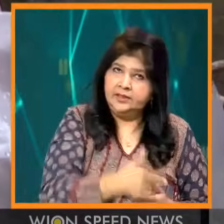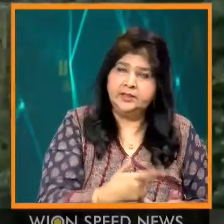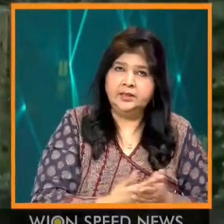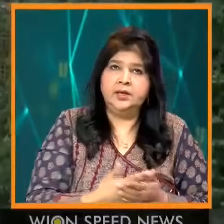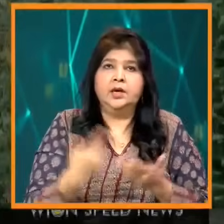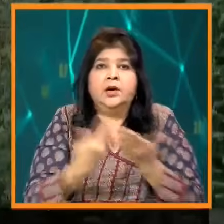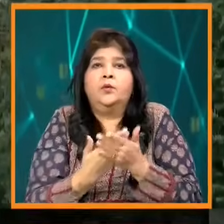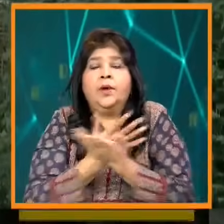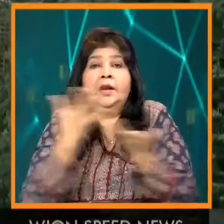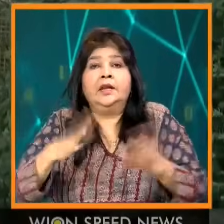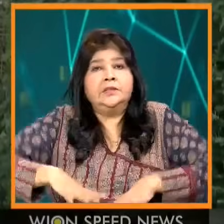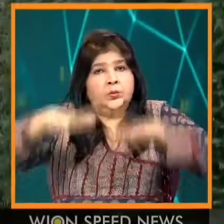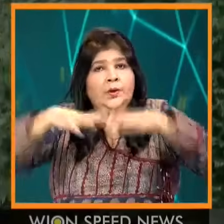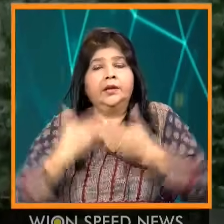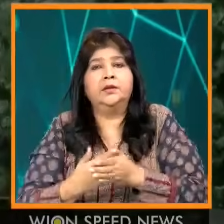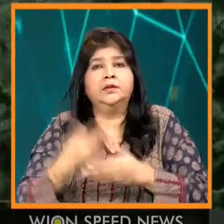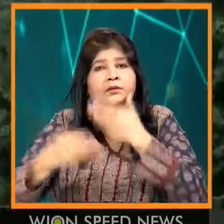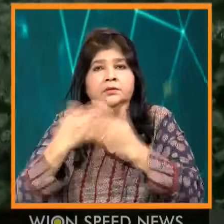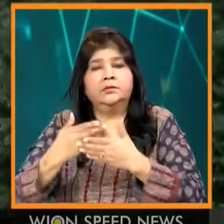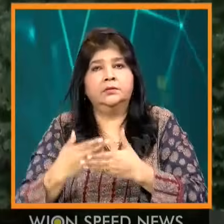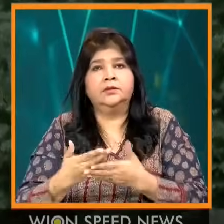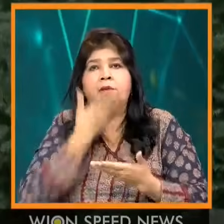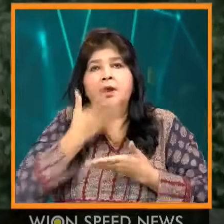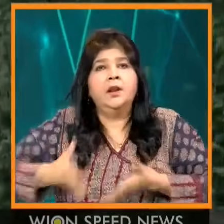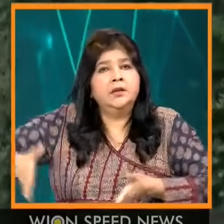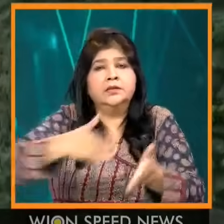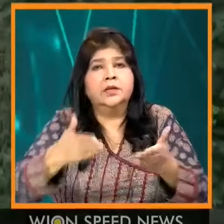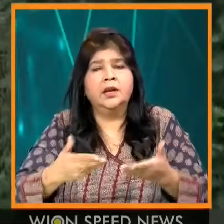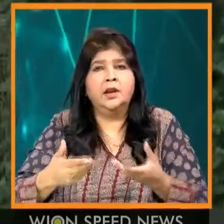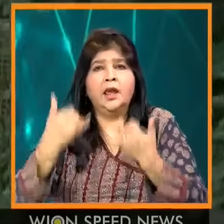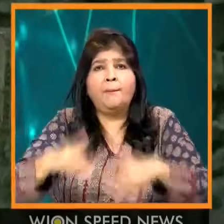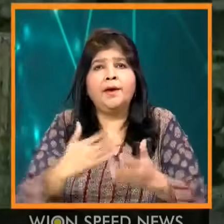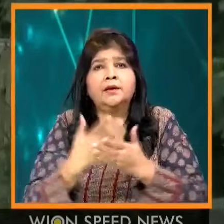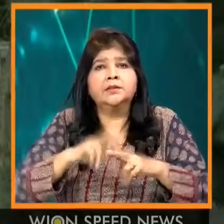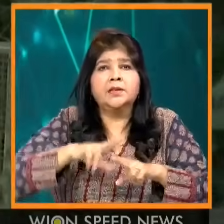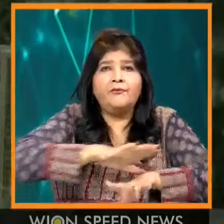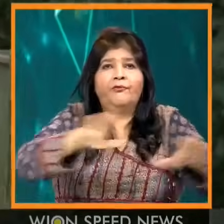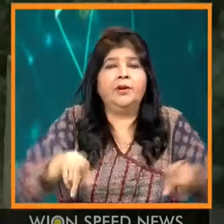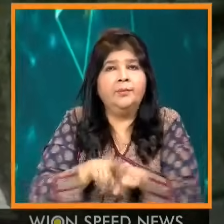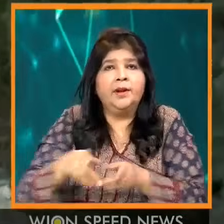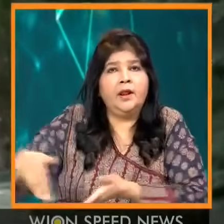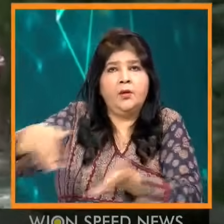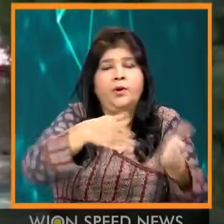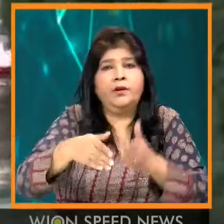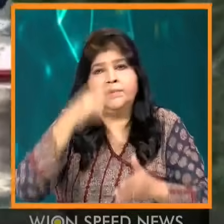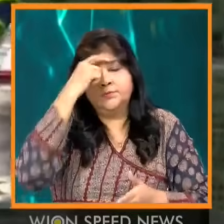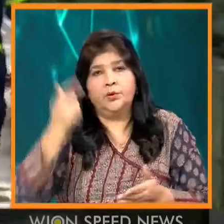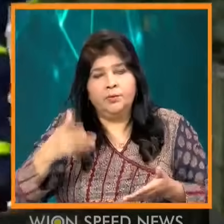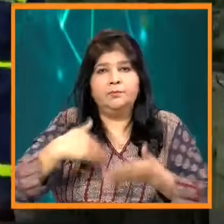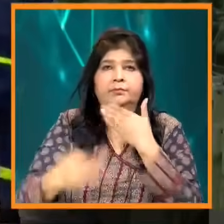that the cause of this intense flooding is due to the draining of the floodplains along the rivers.